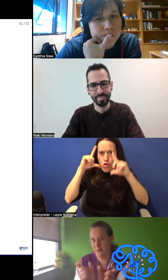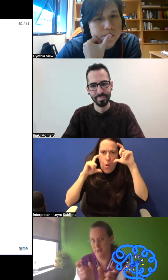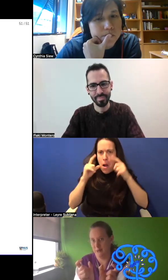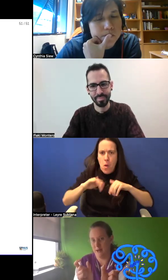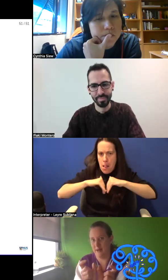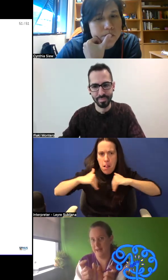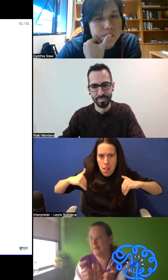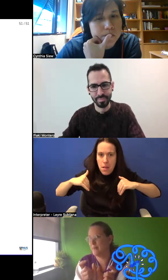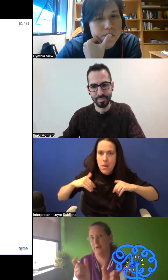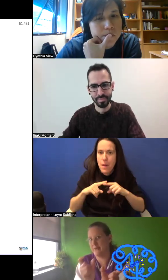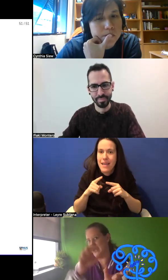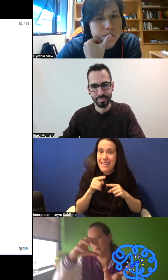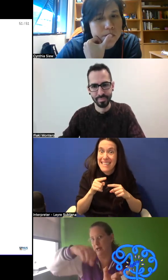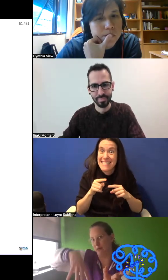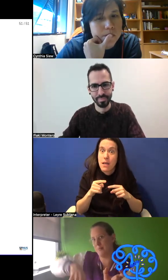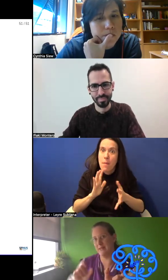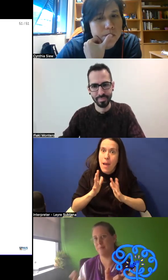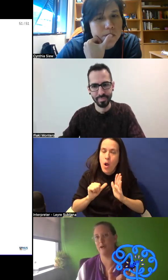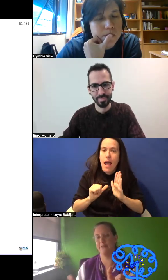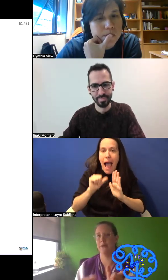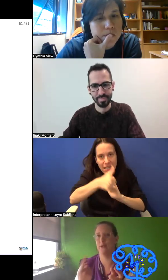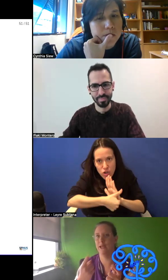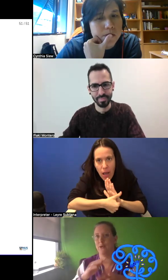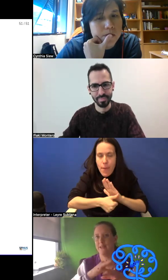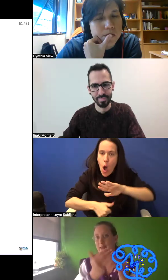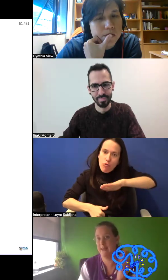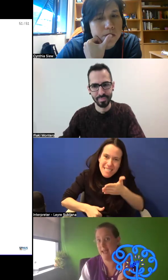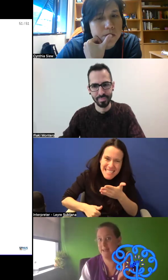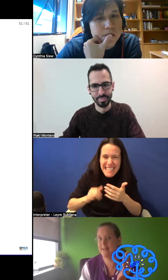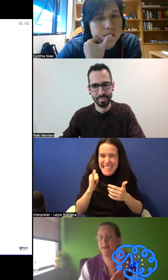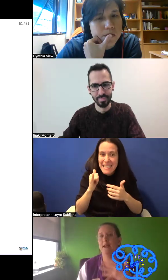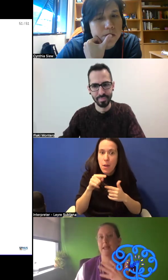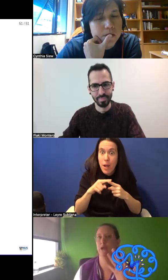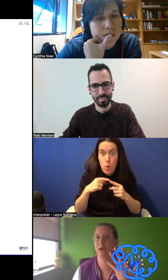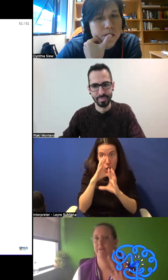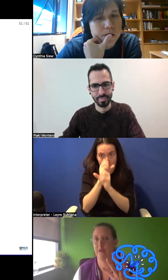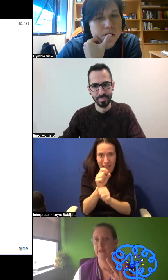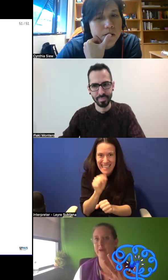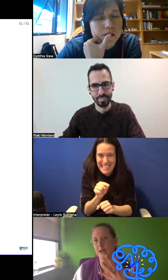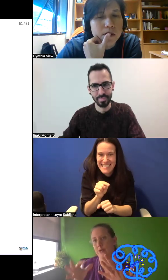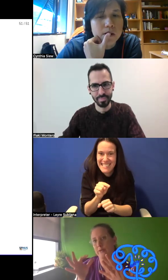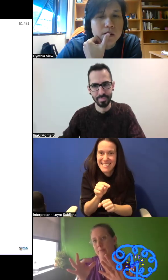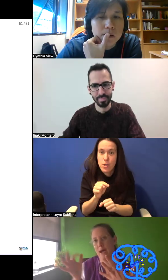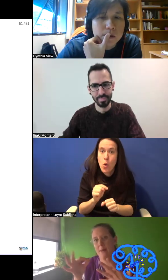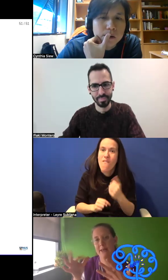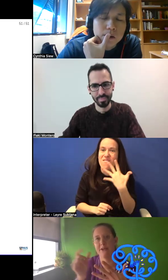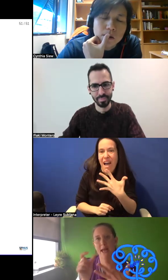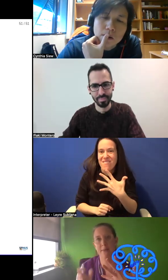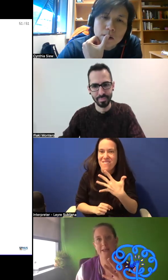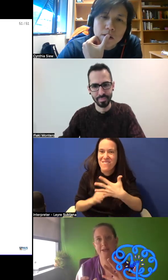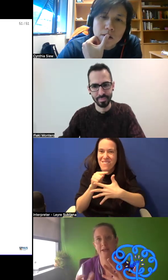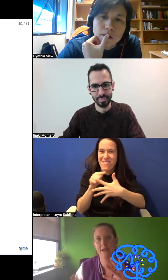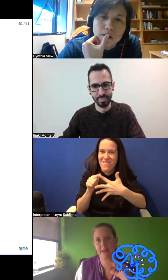are aligned, but then we drop that part and only look at the hands. Then you have 5 kind of